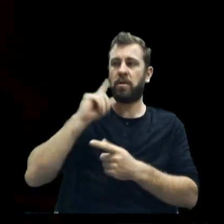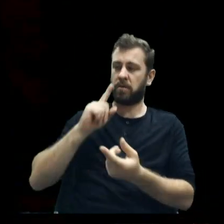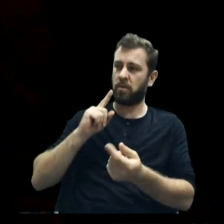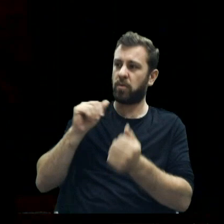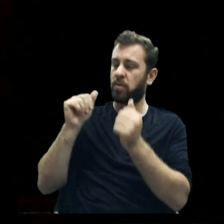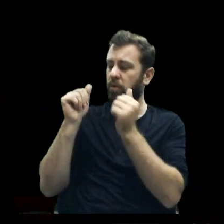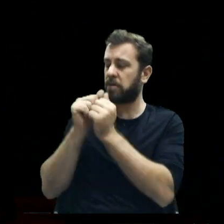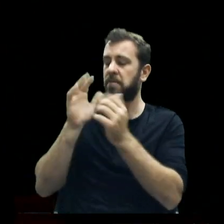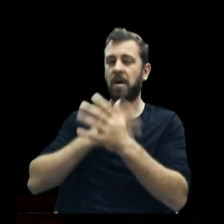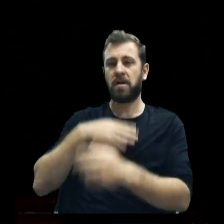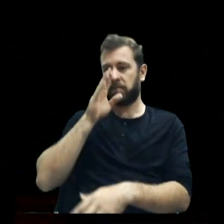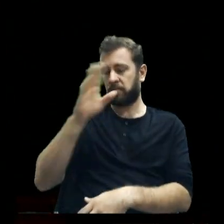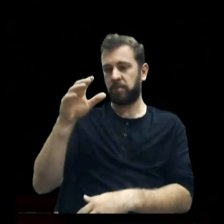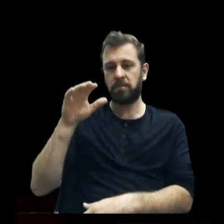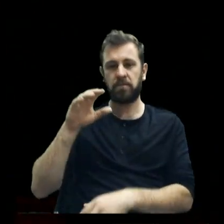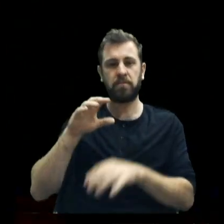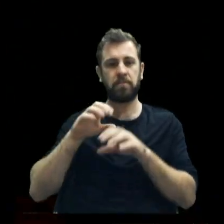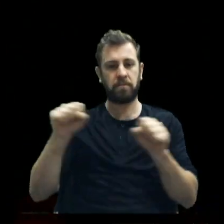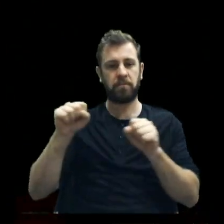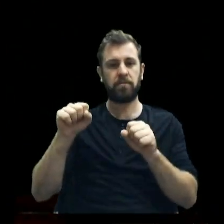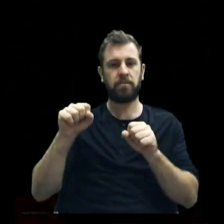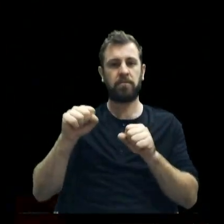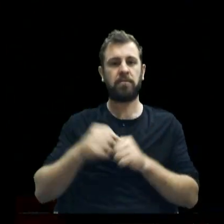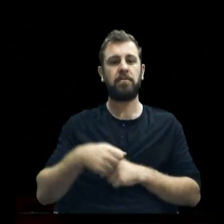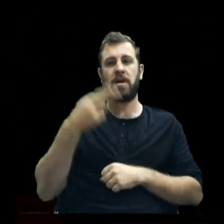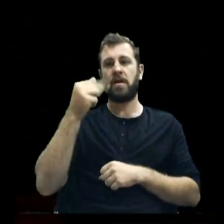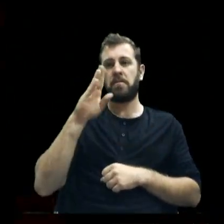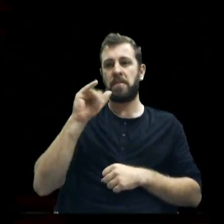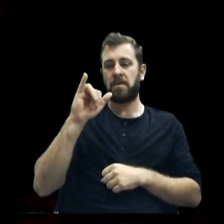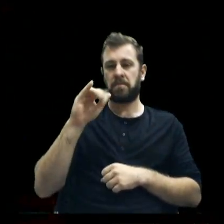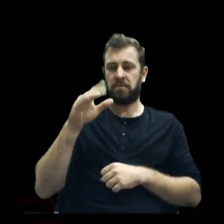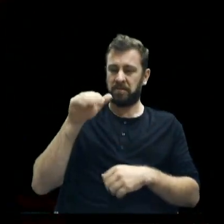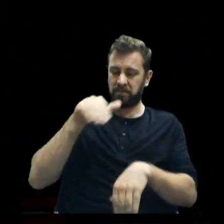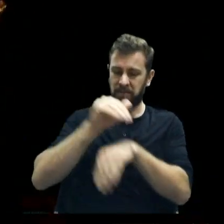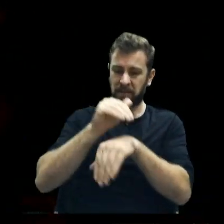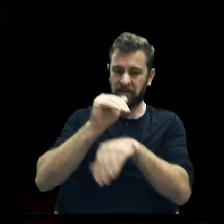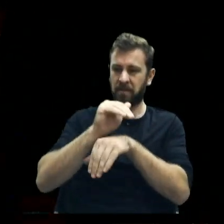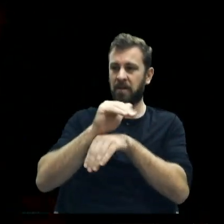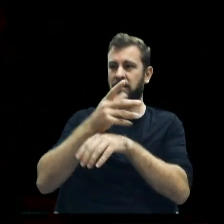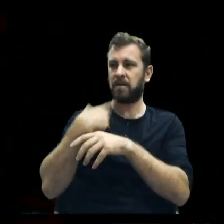The servant takes the horse in the middle of the night at that location. Habib is